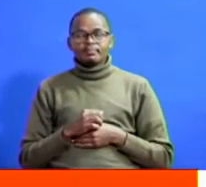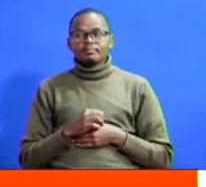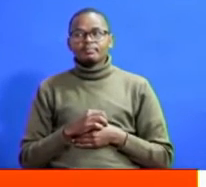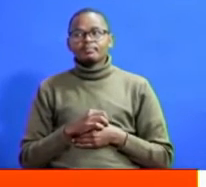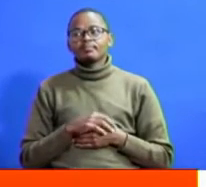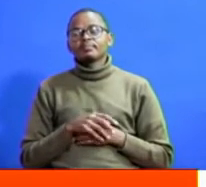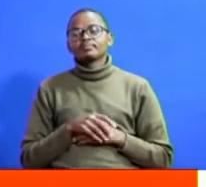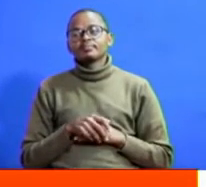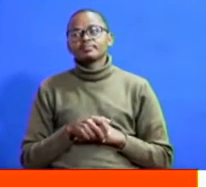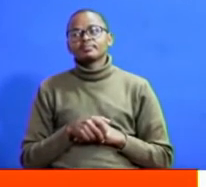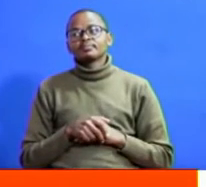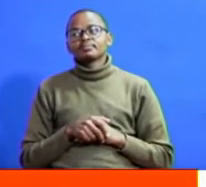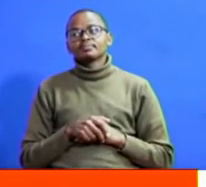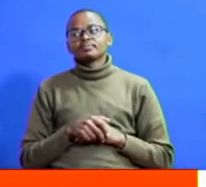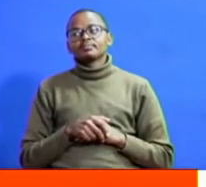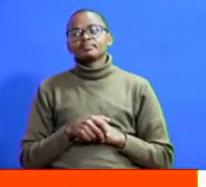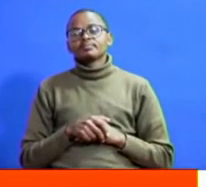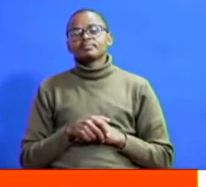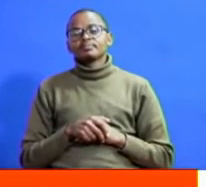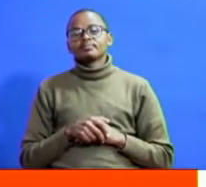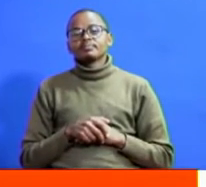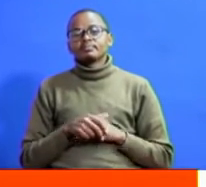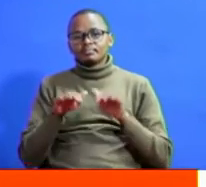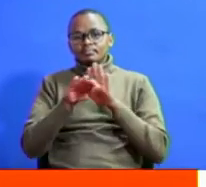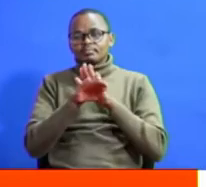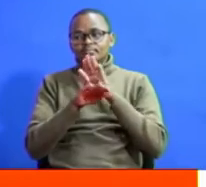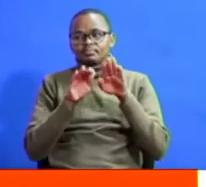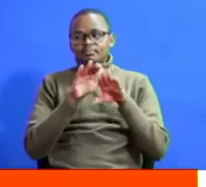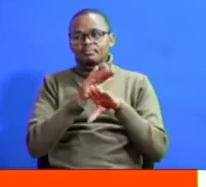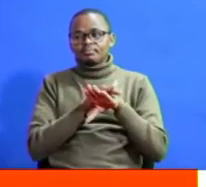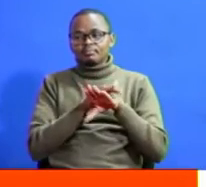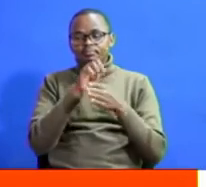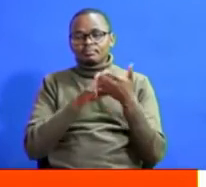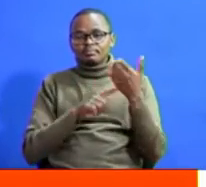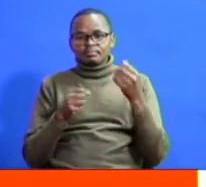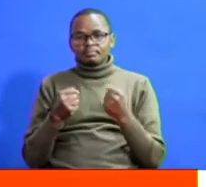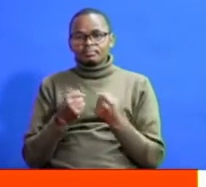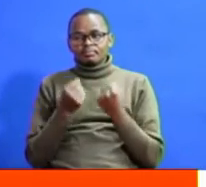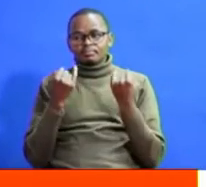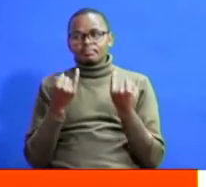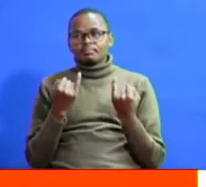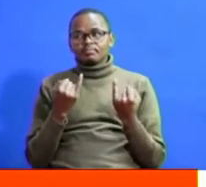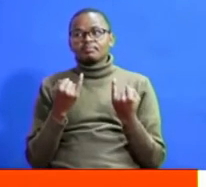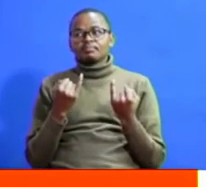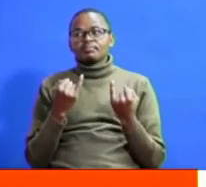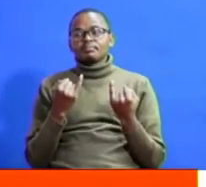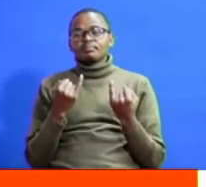much. Based on what is happening now,